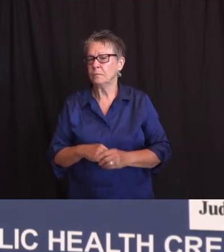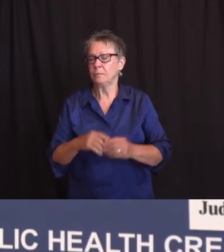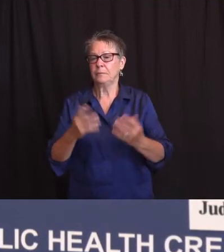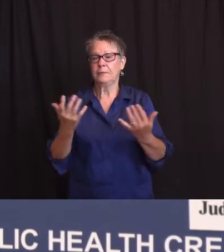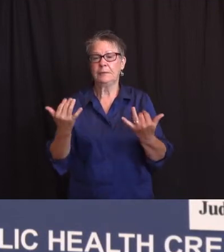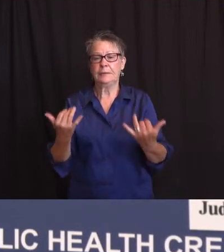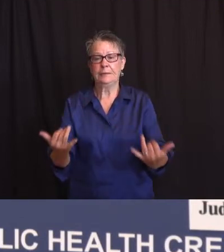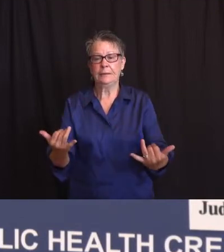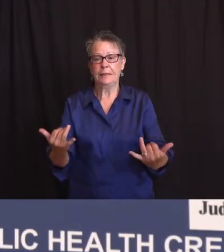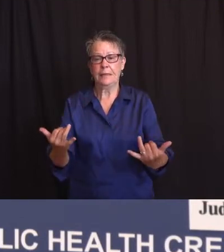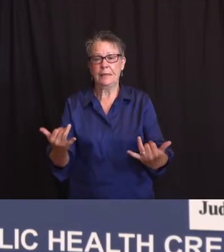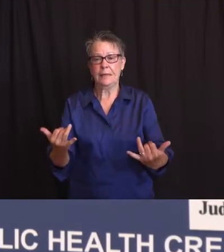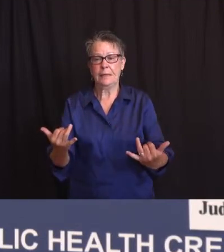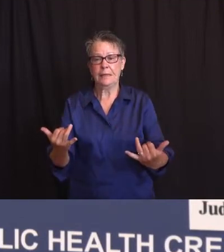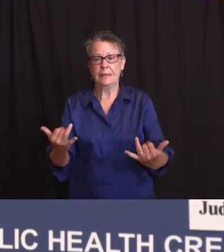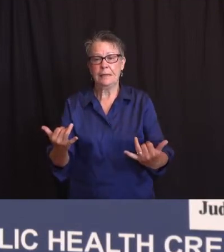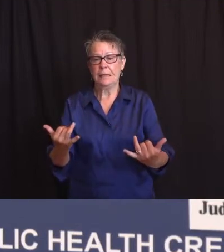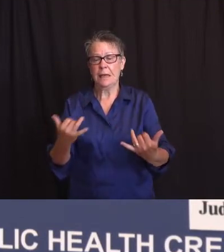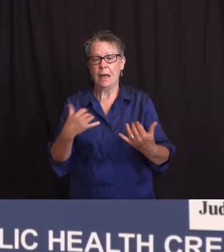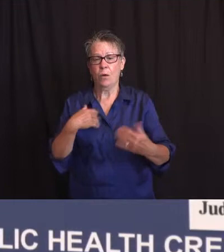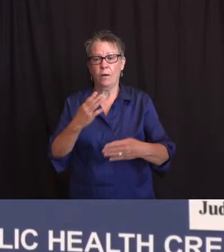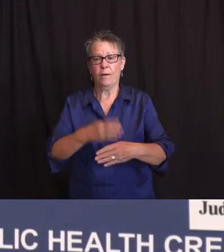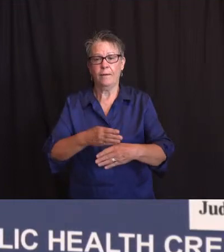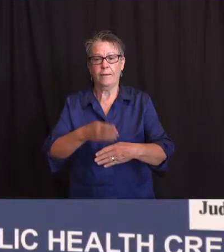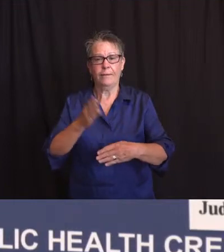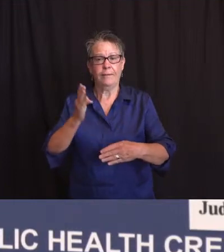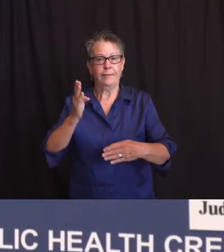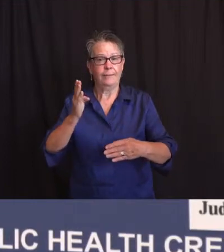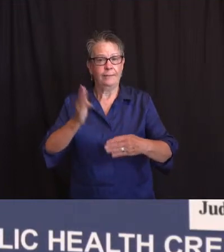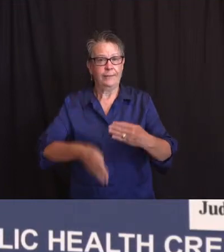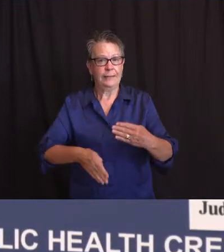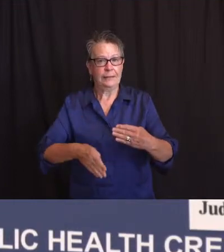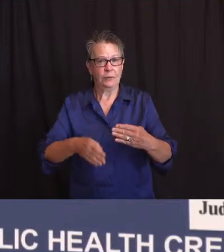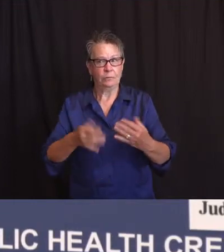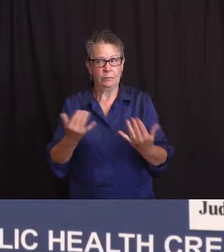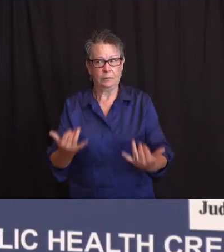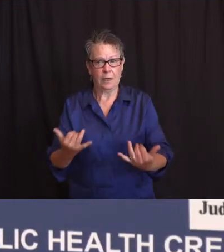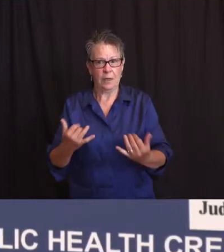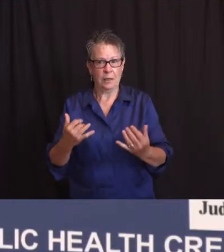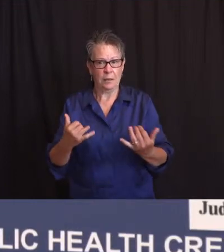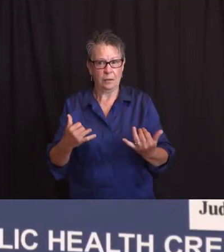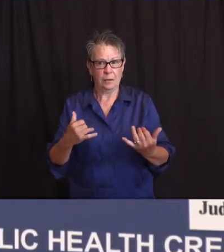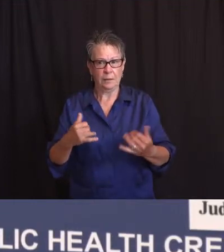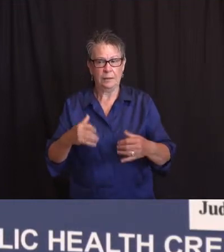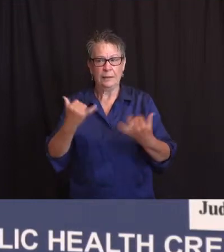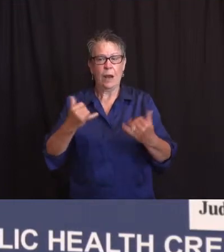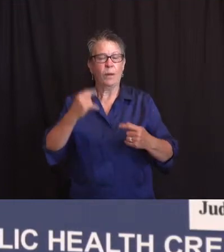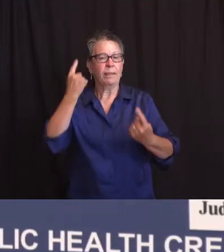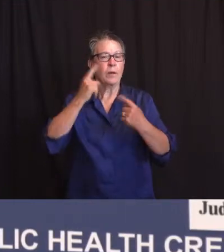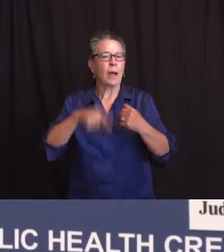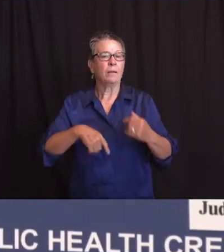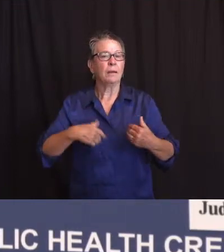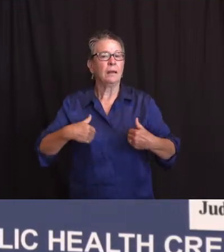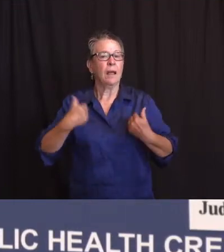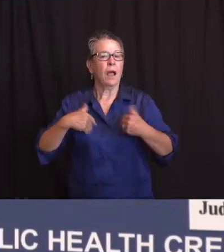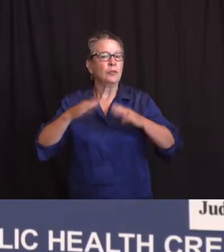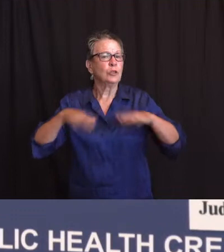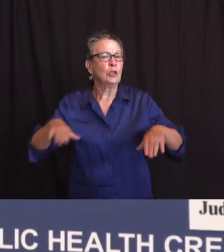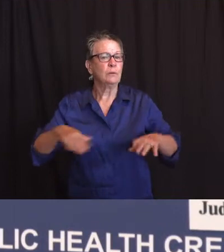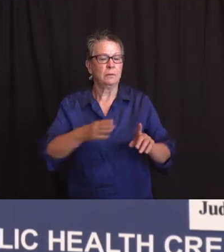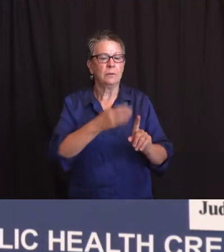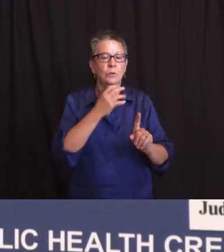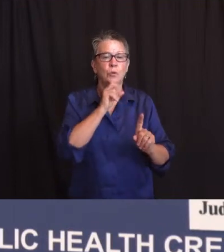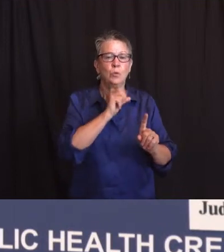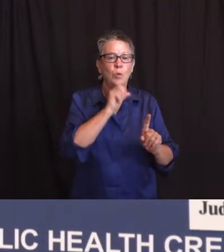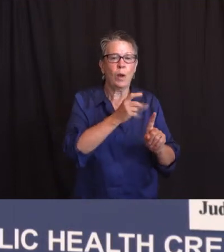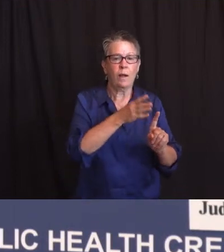those adolescents, those people who are now eligible, the 12-year-olds and up through the 20-year-olds, many of whom don't get vaccinated because they